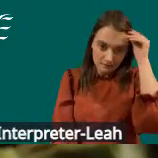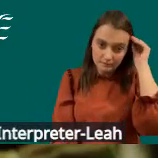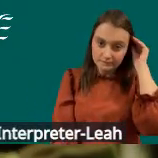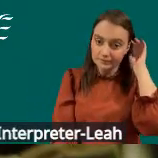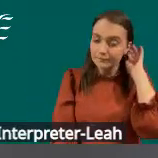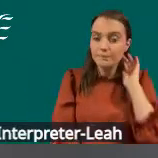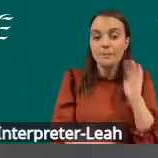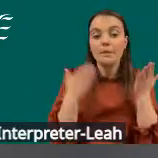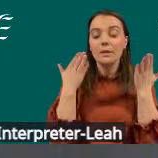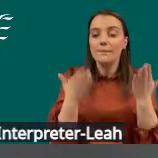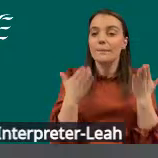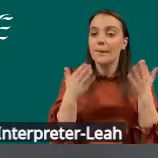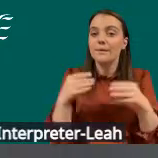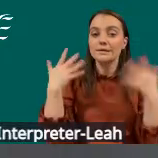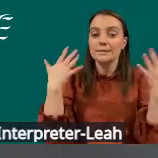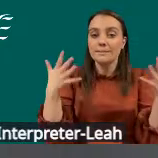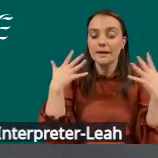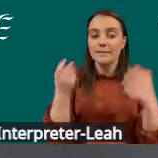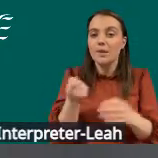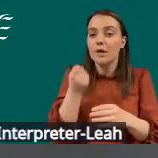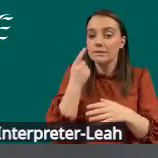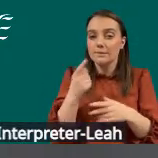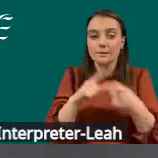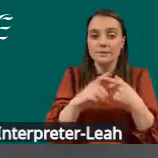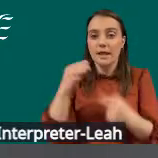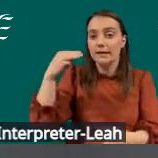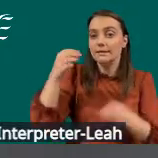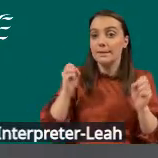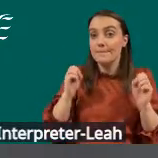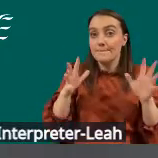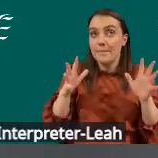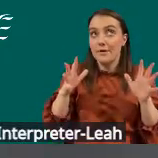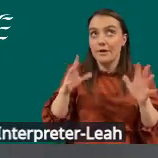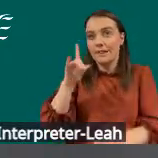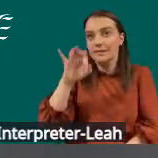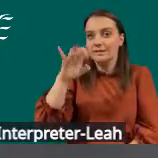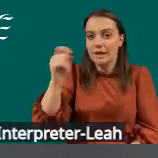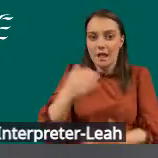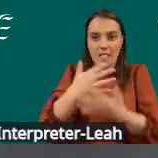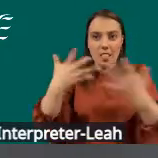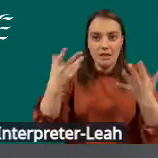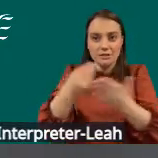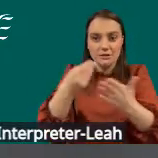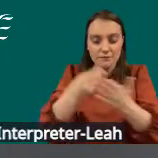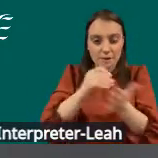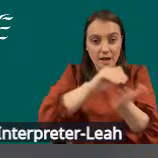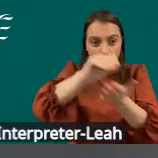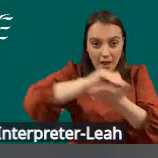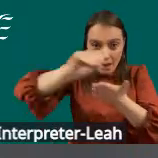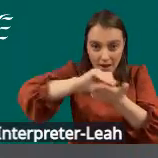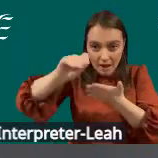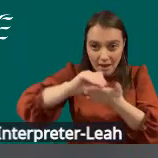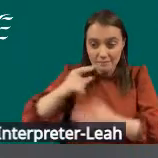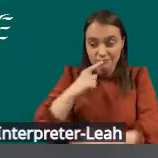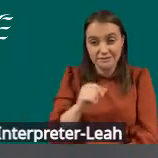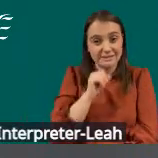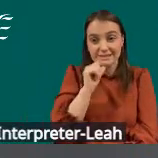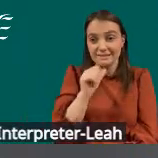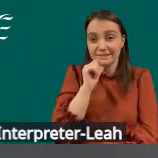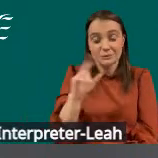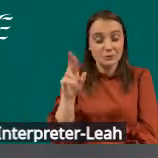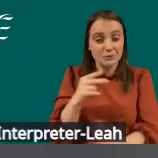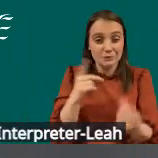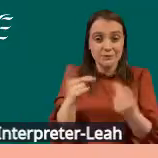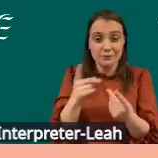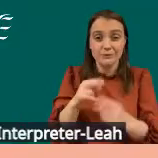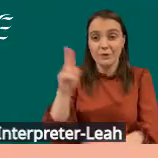Currently, menopause supplements and miracle diets are big money makers. But there's no amount of supplement that will make up for an unhealthy